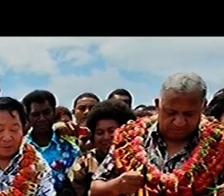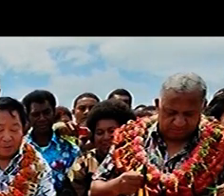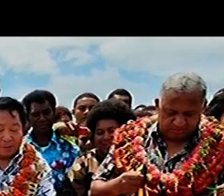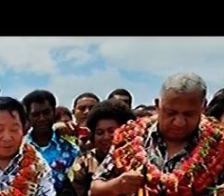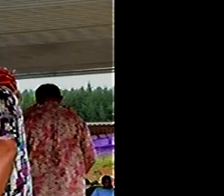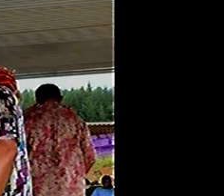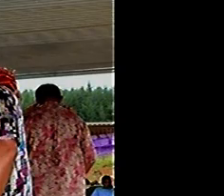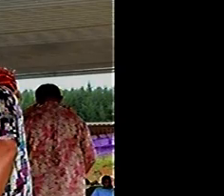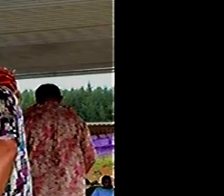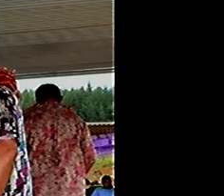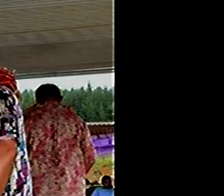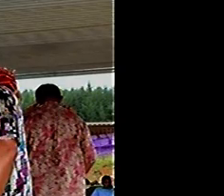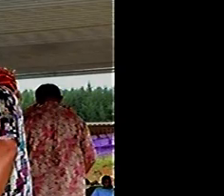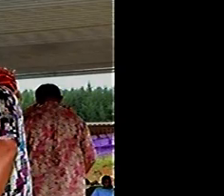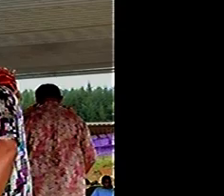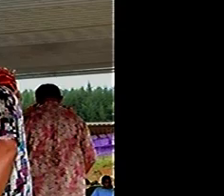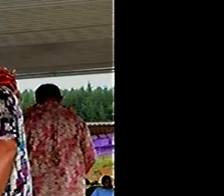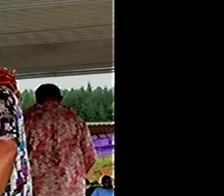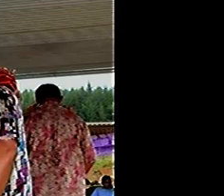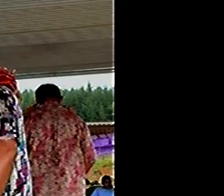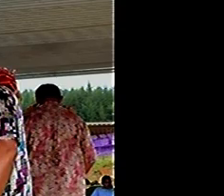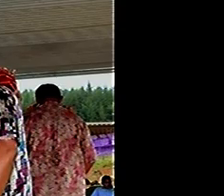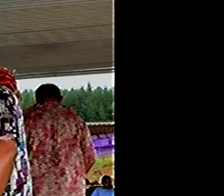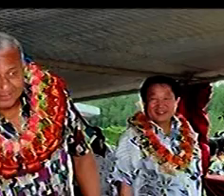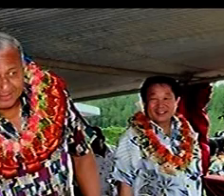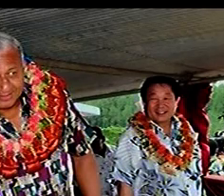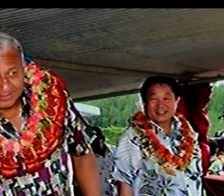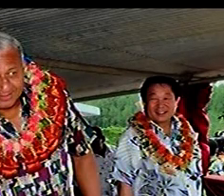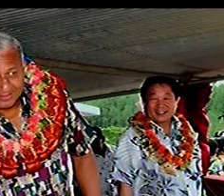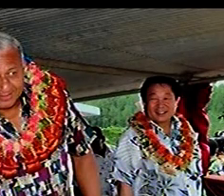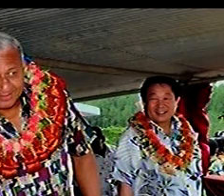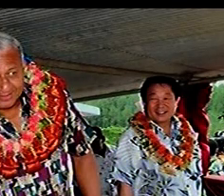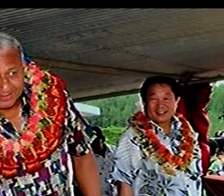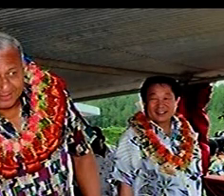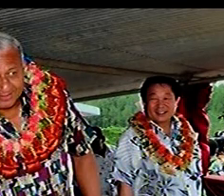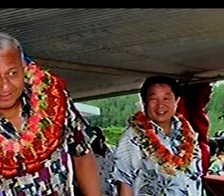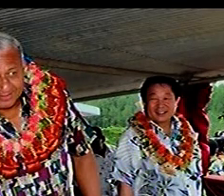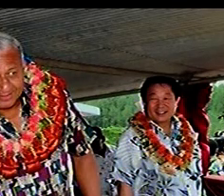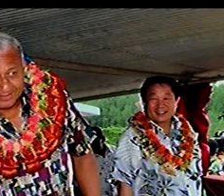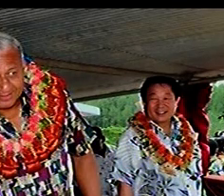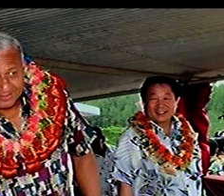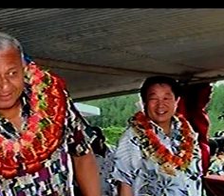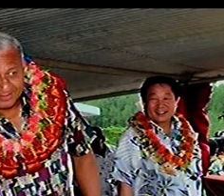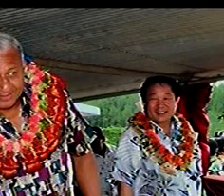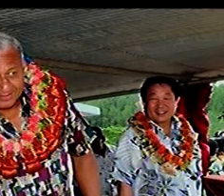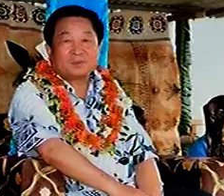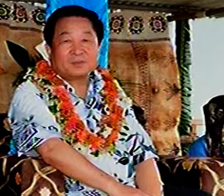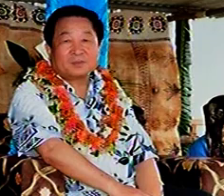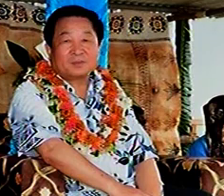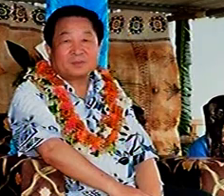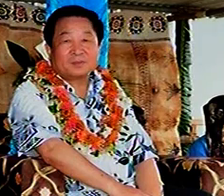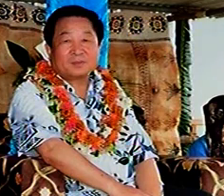the Prime Minister said government is seriously considering reactivating explorations and actual mining at Kasi in